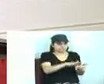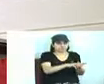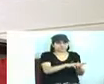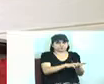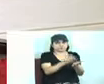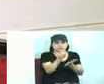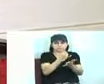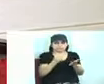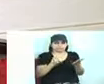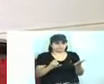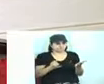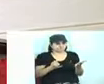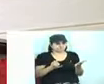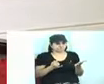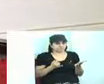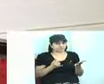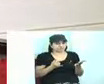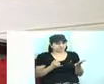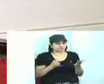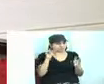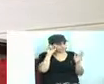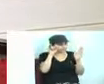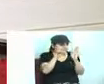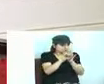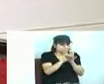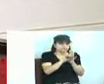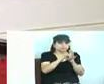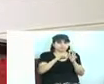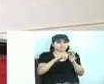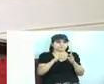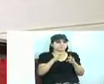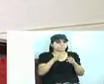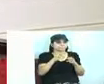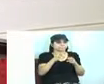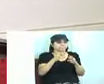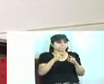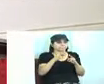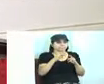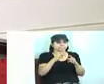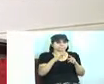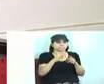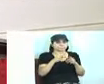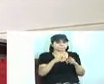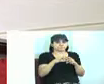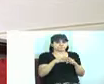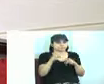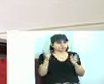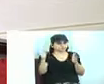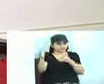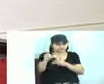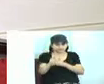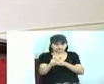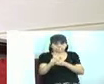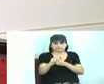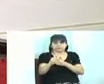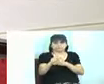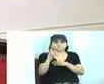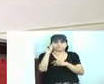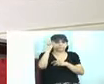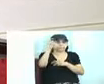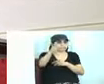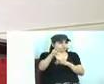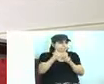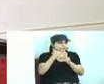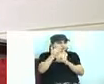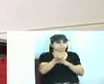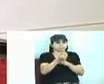it out. If it's a vision, an image, a word, a phrase, this box is going to be seated at the back of the sanctuary over the next